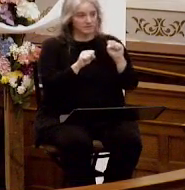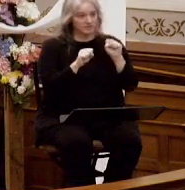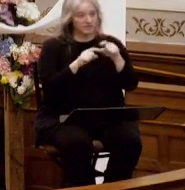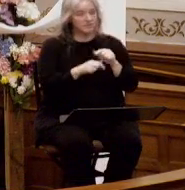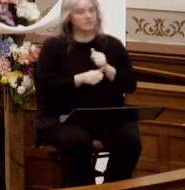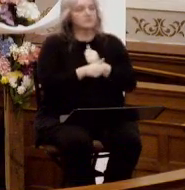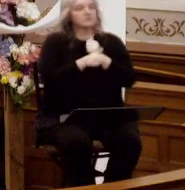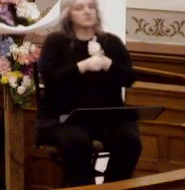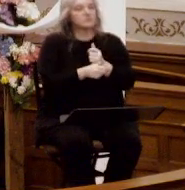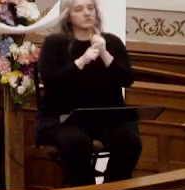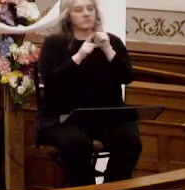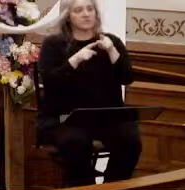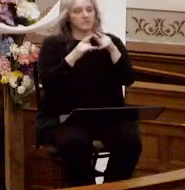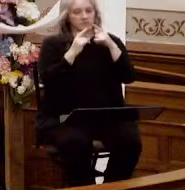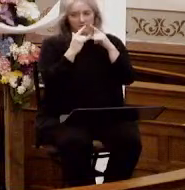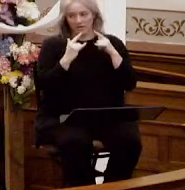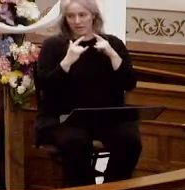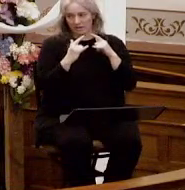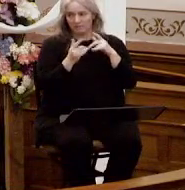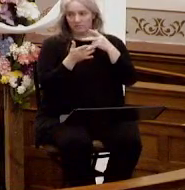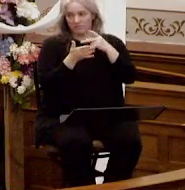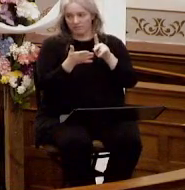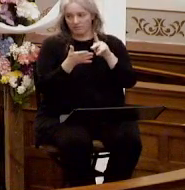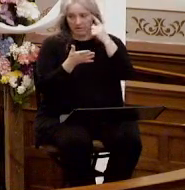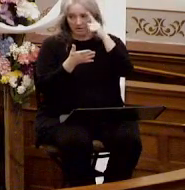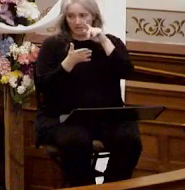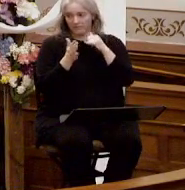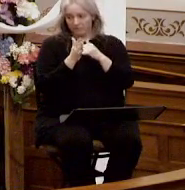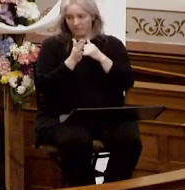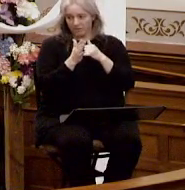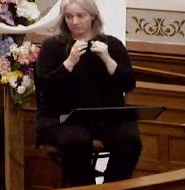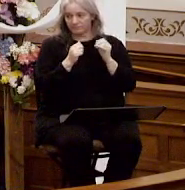you going to camp, include paying for part of your way.